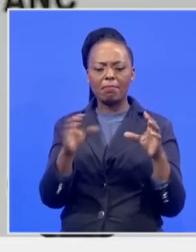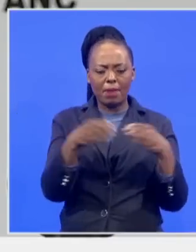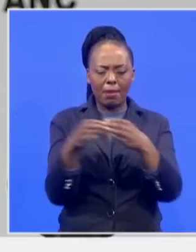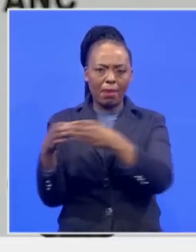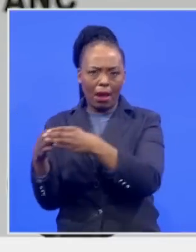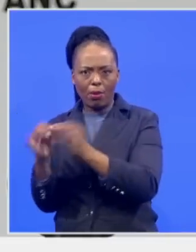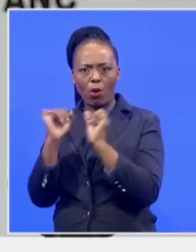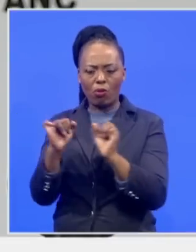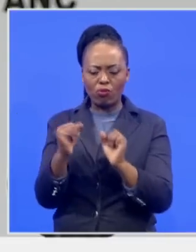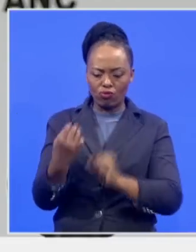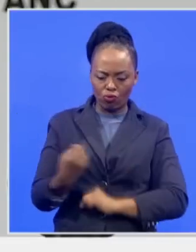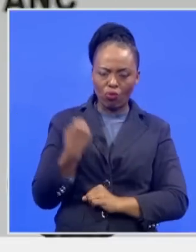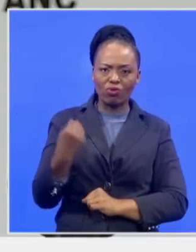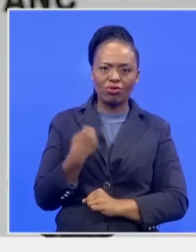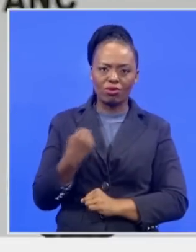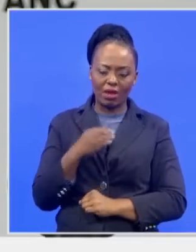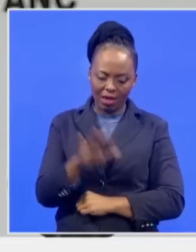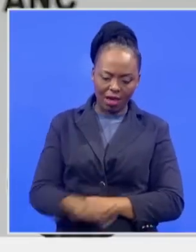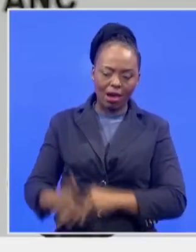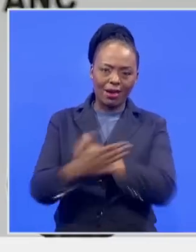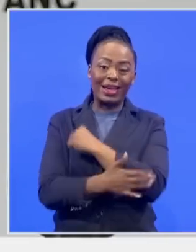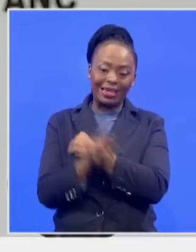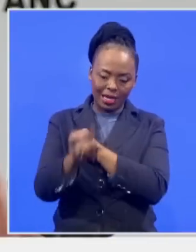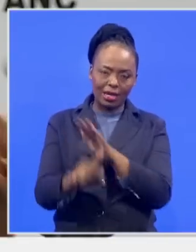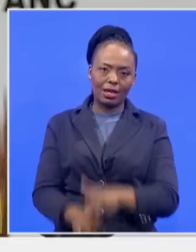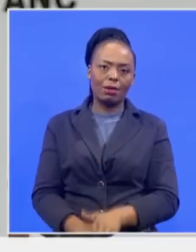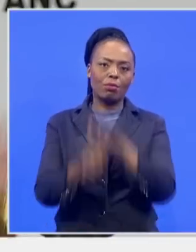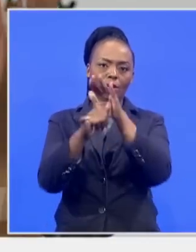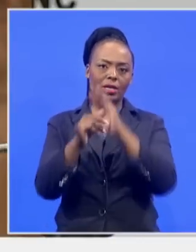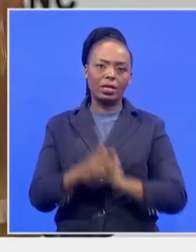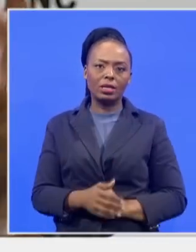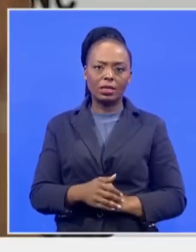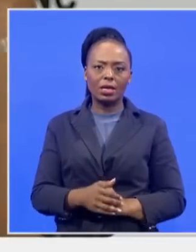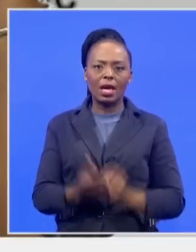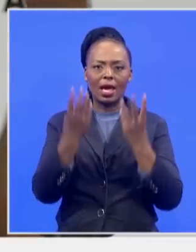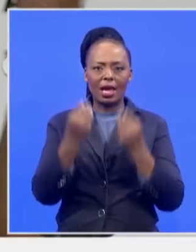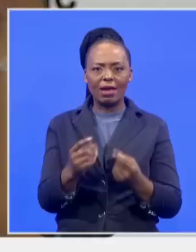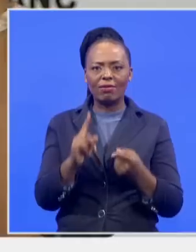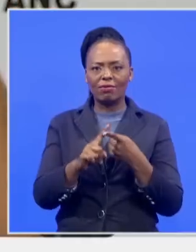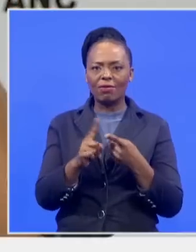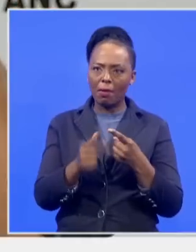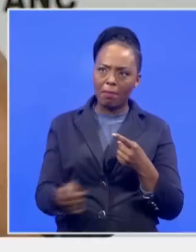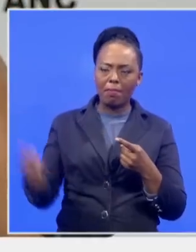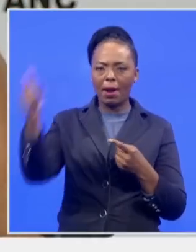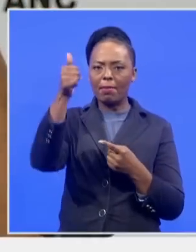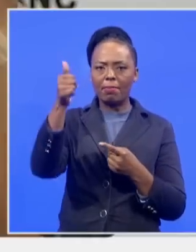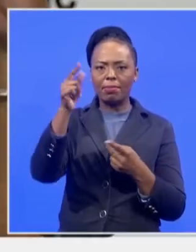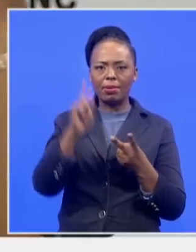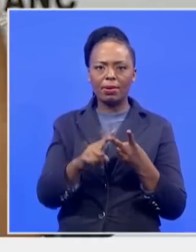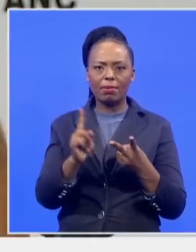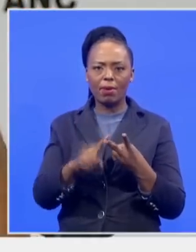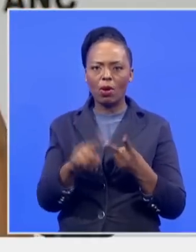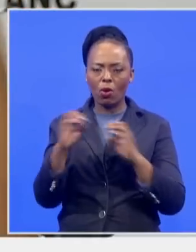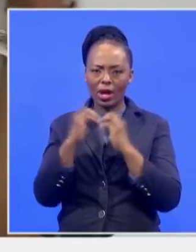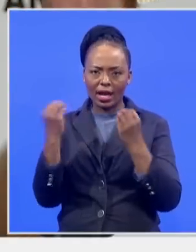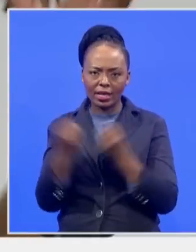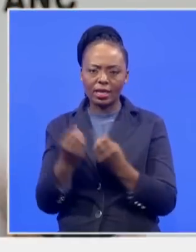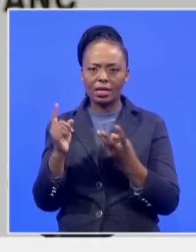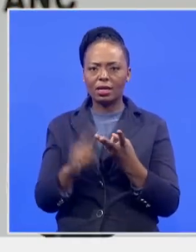youth in our country. And that's what is important. You've got hardcore, organic youth league. You've got youth from